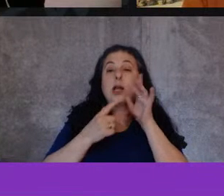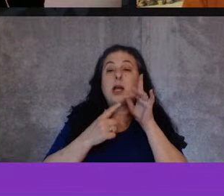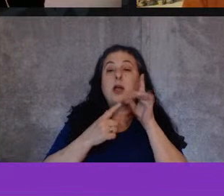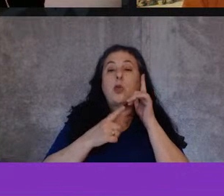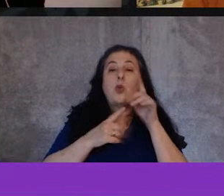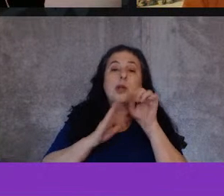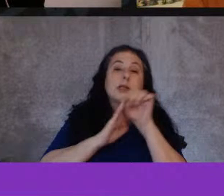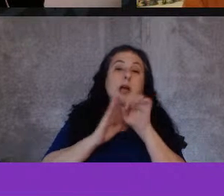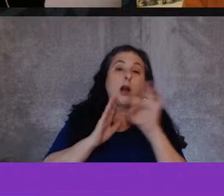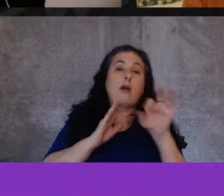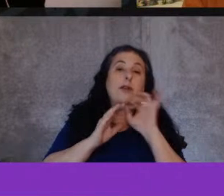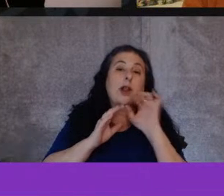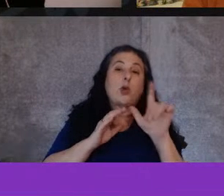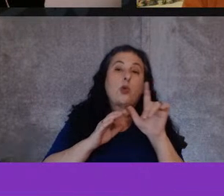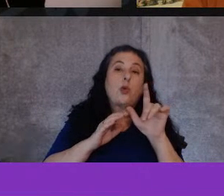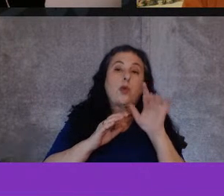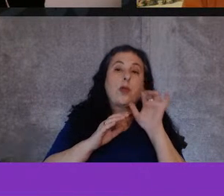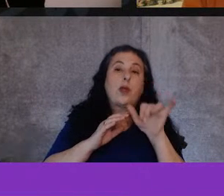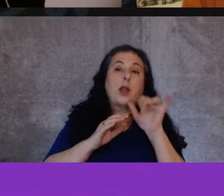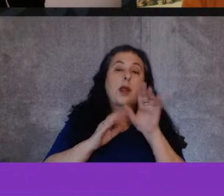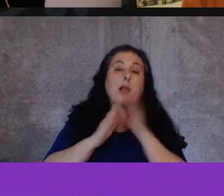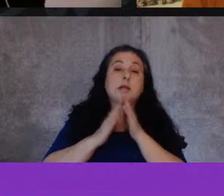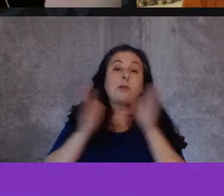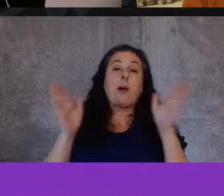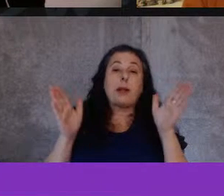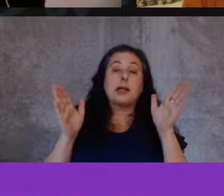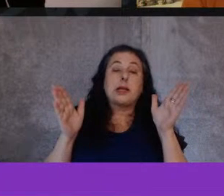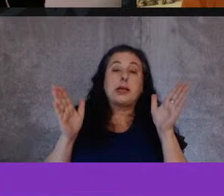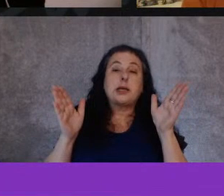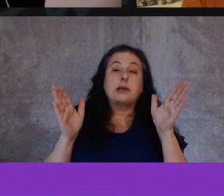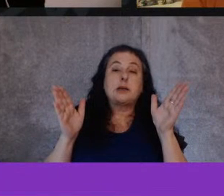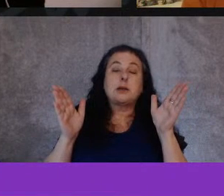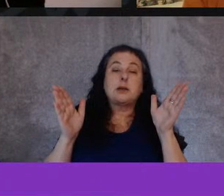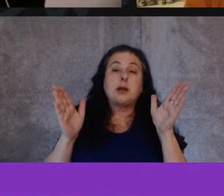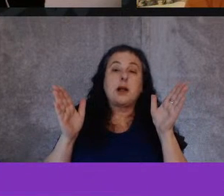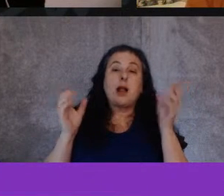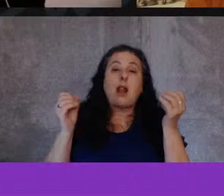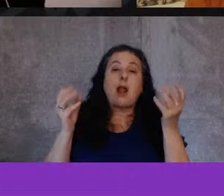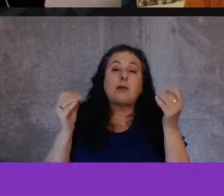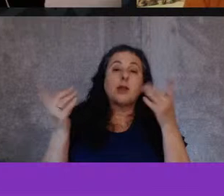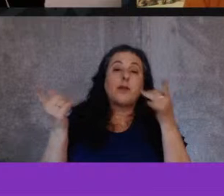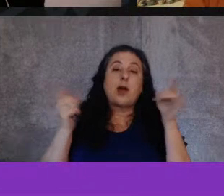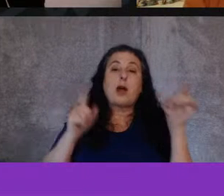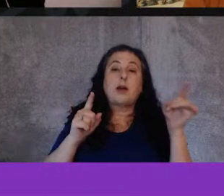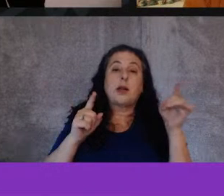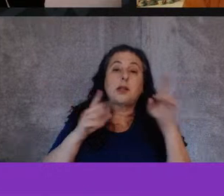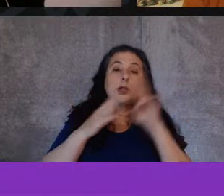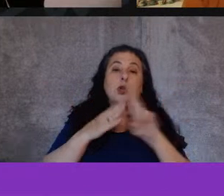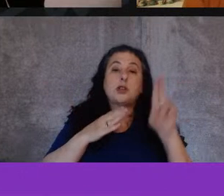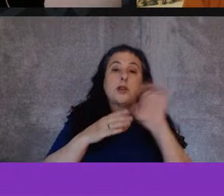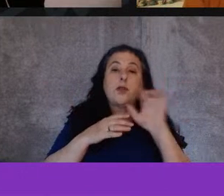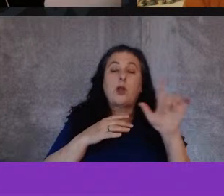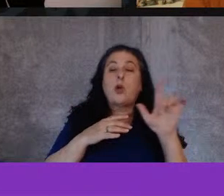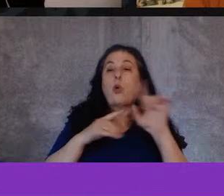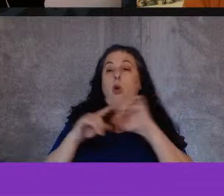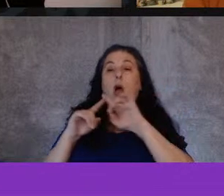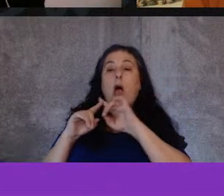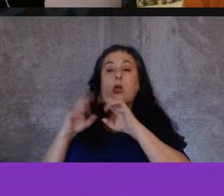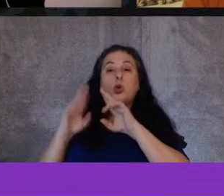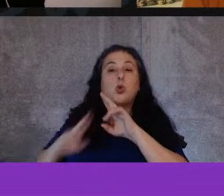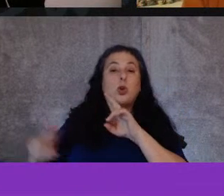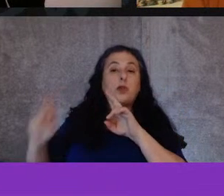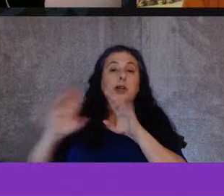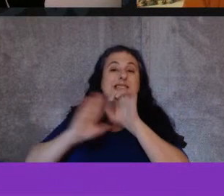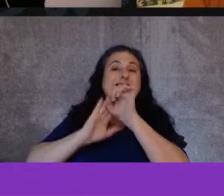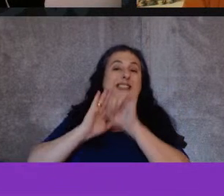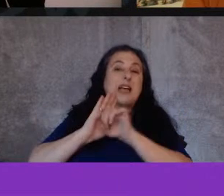state of Illinois, right? That is publicly, a lot of the stuff is going on at the University of Illinois or other universities, other